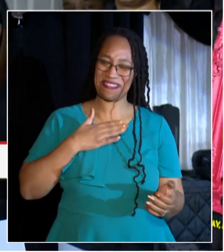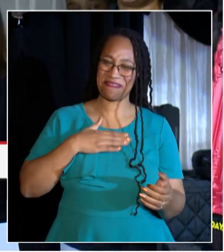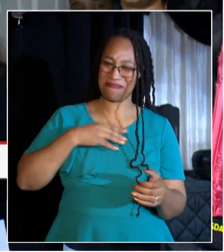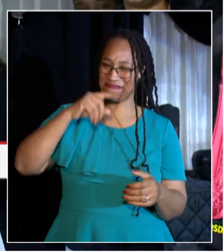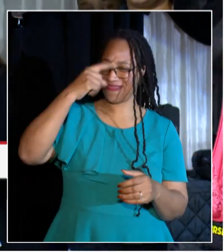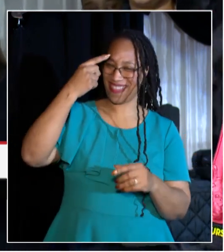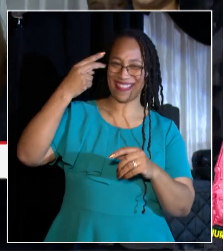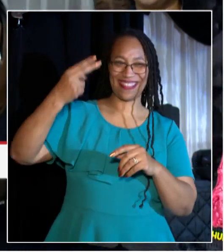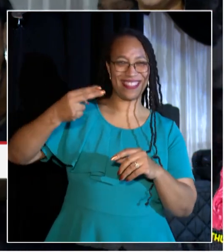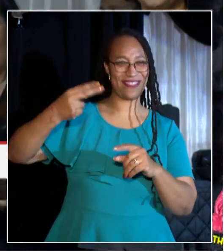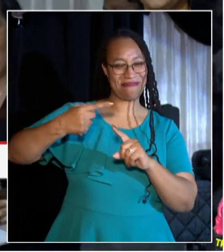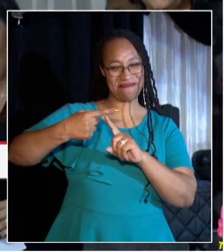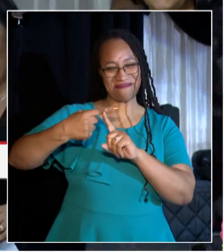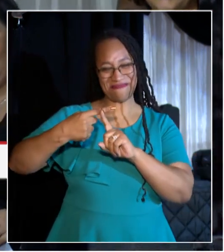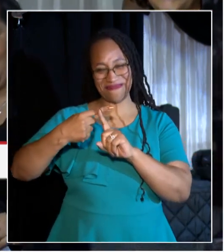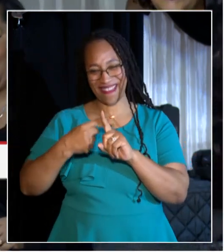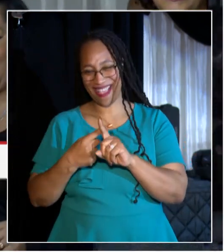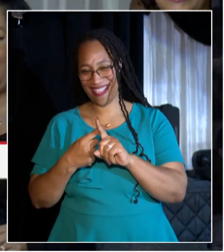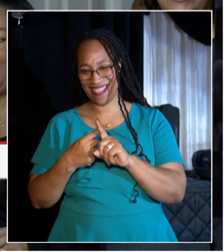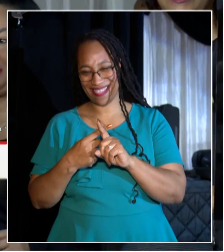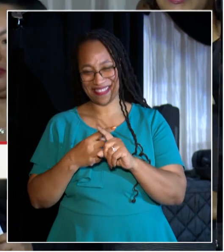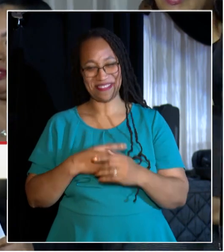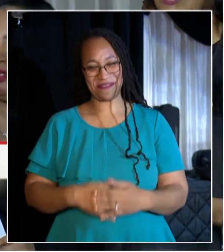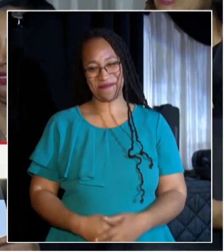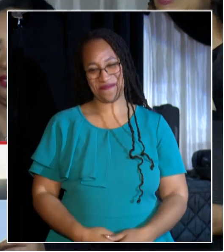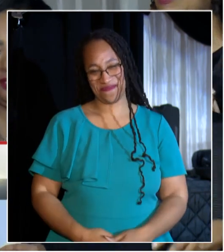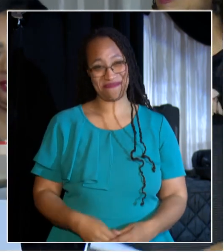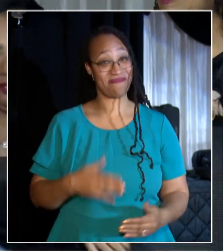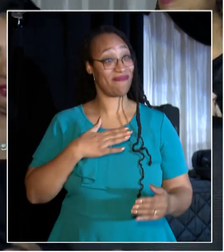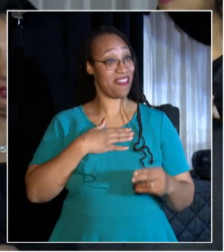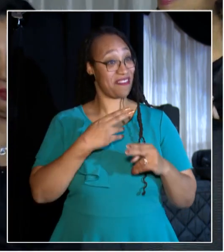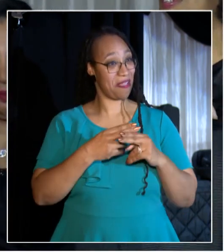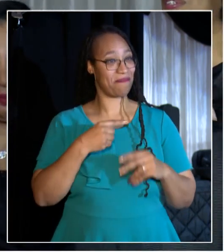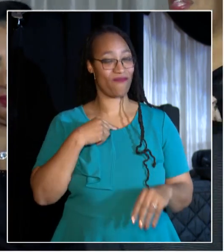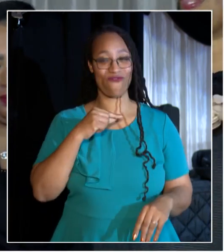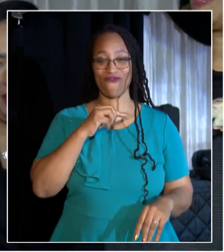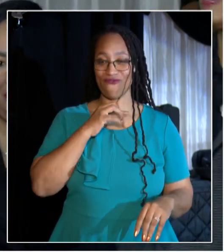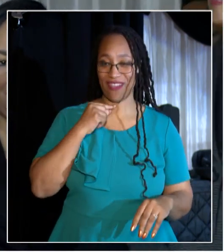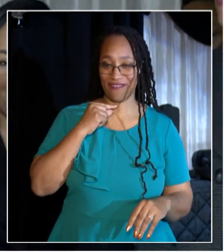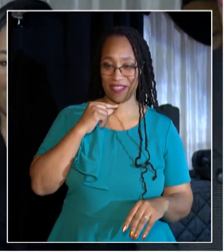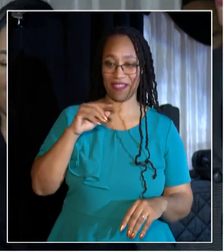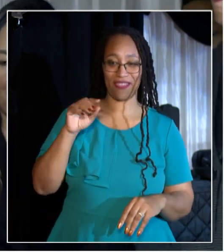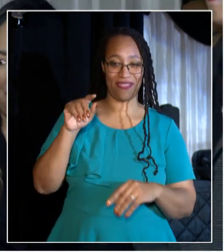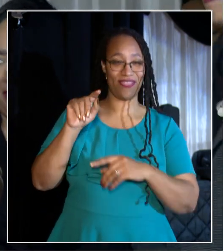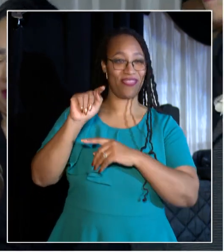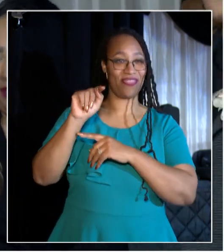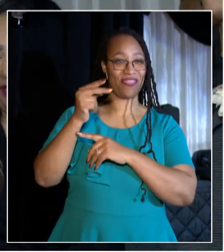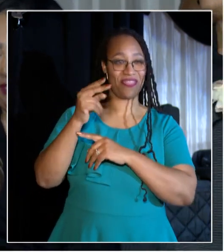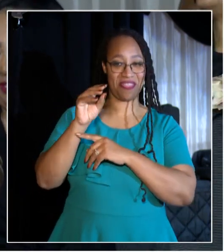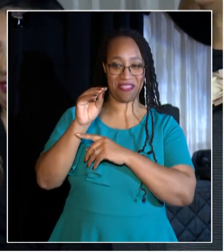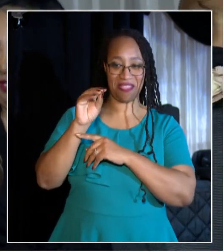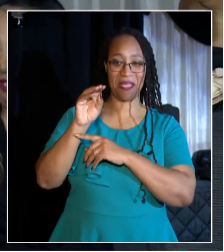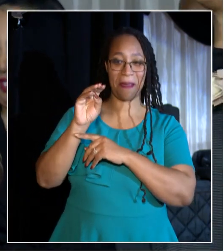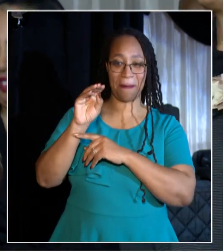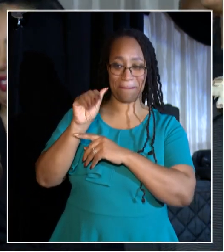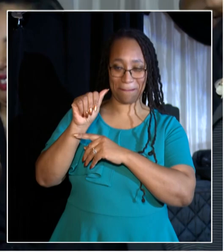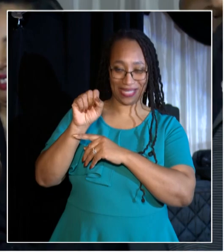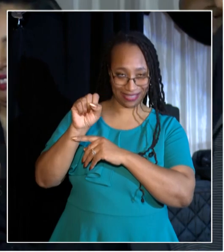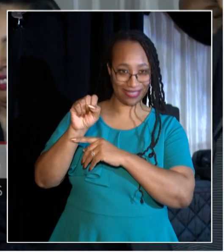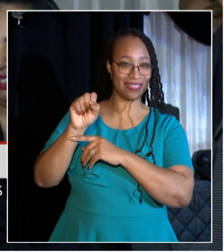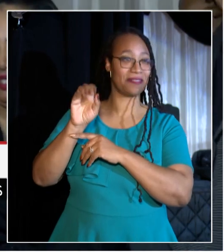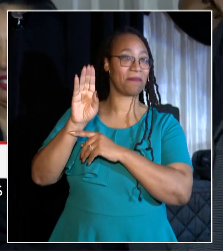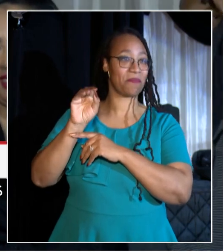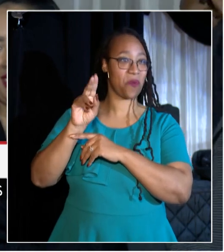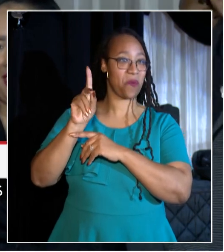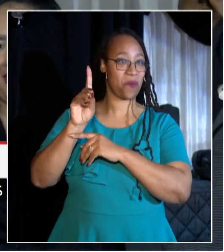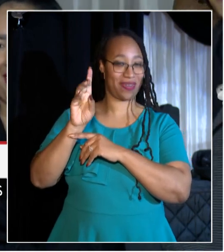and it brings me great joy to welcome you to tonight's showcase as Director of the Mayor's Office on African American Affairs. You ought to